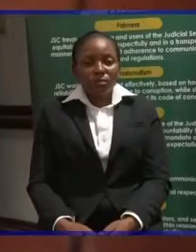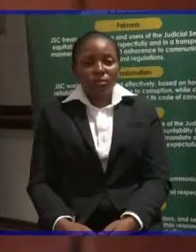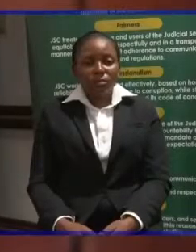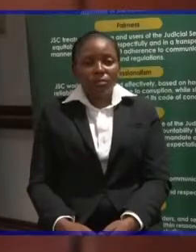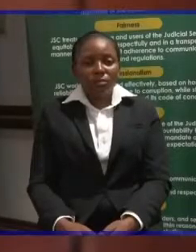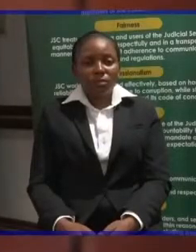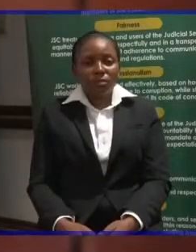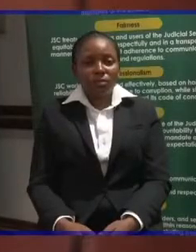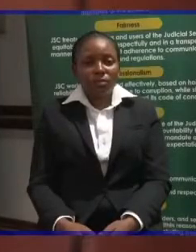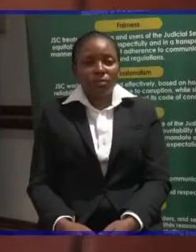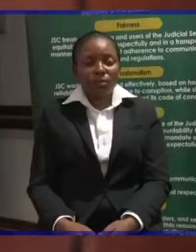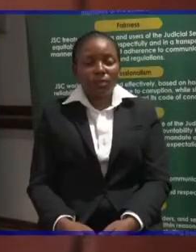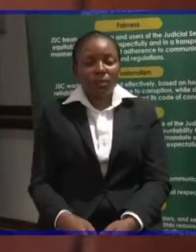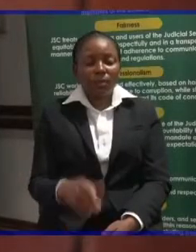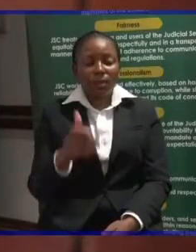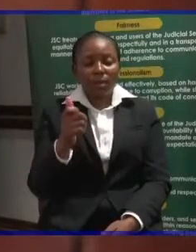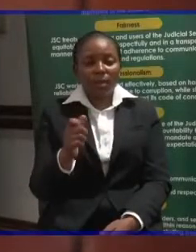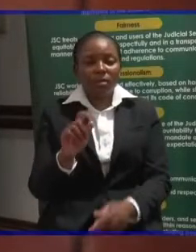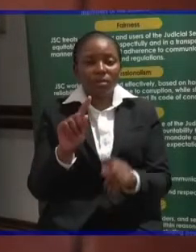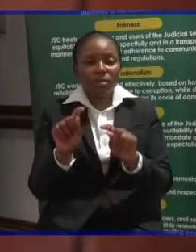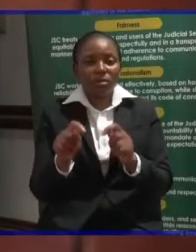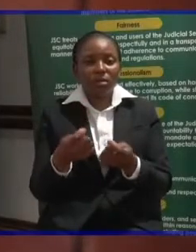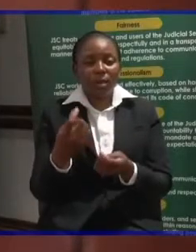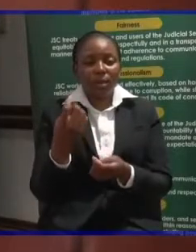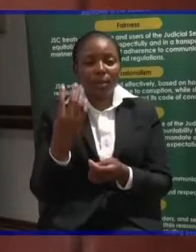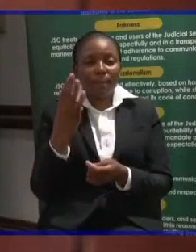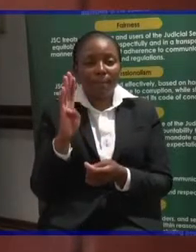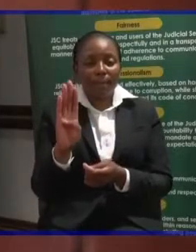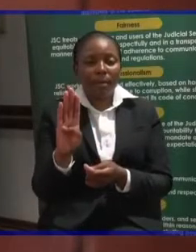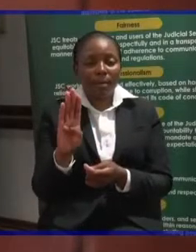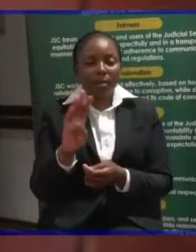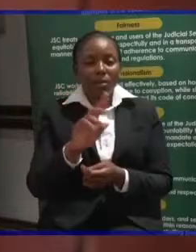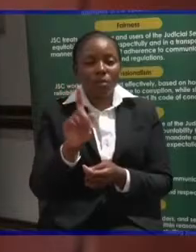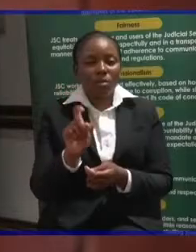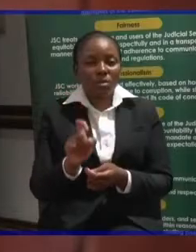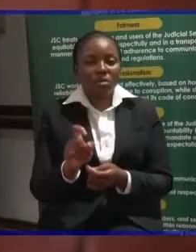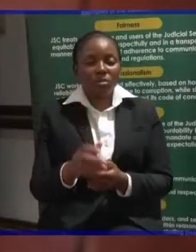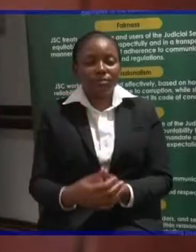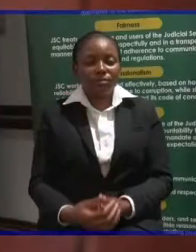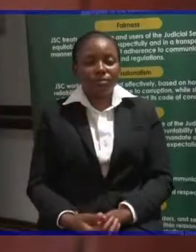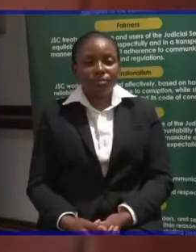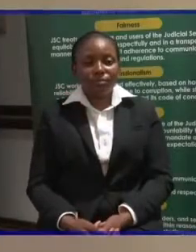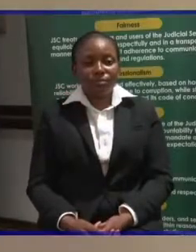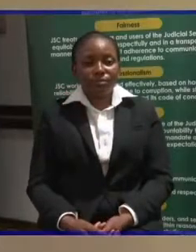Thank you, Commissioner. May you come again on part B of the question?